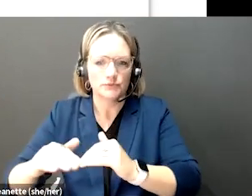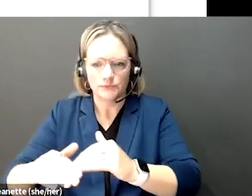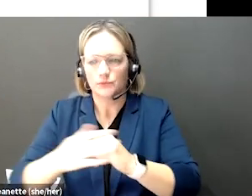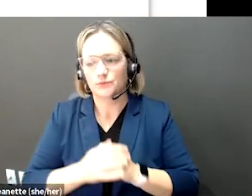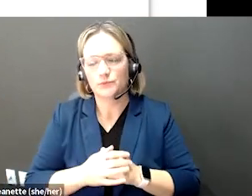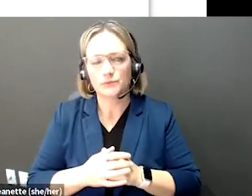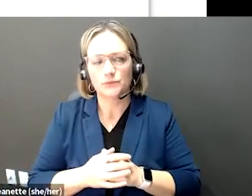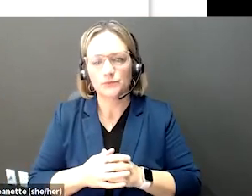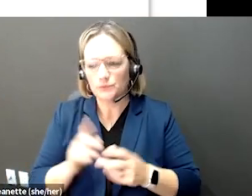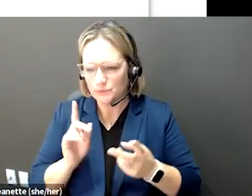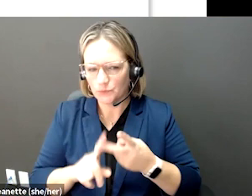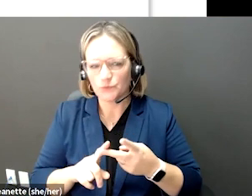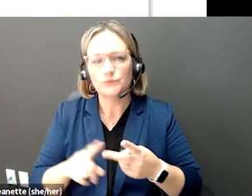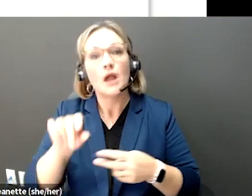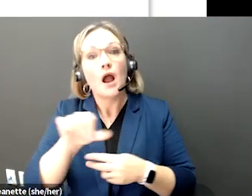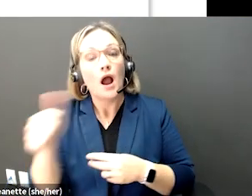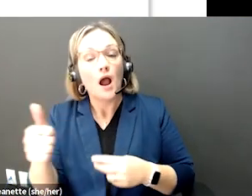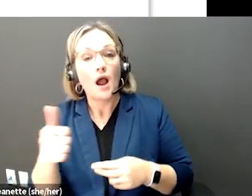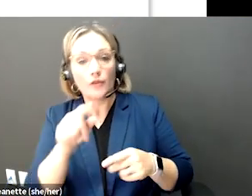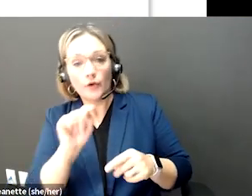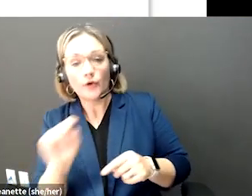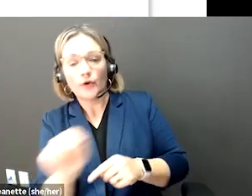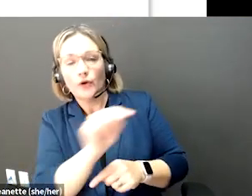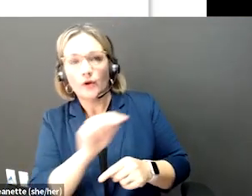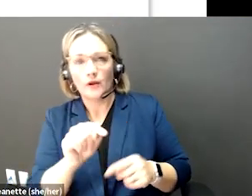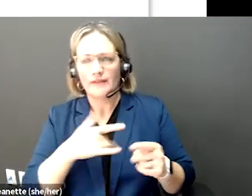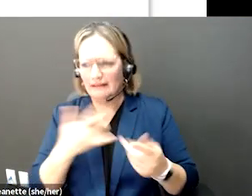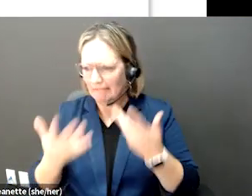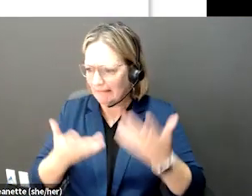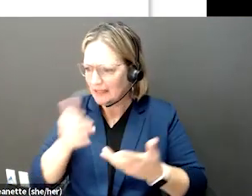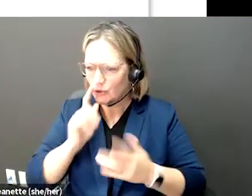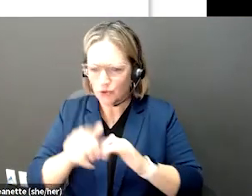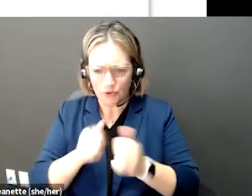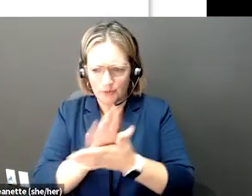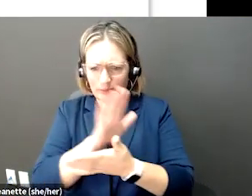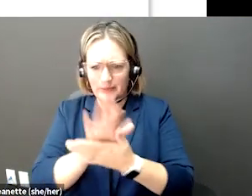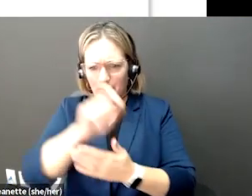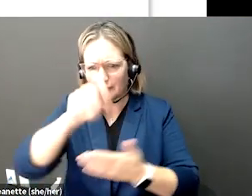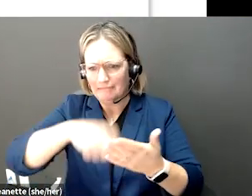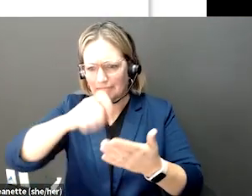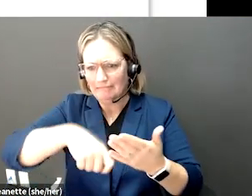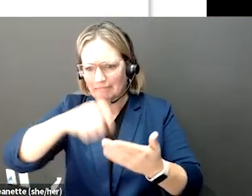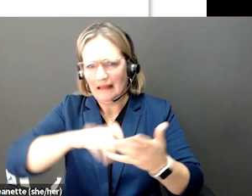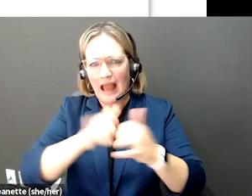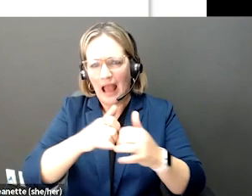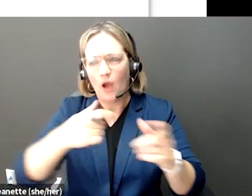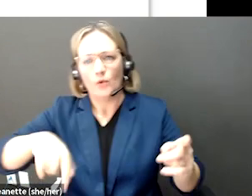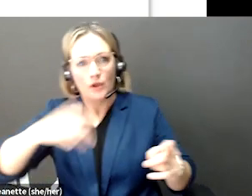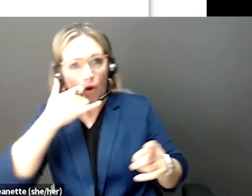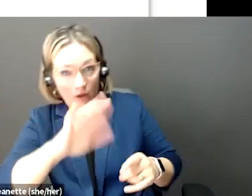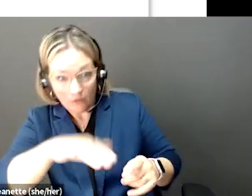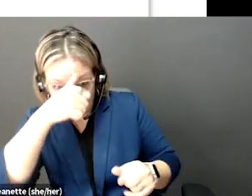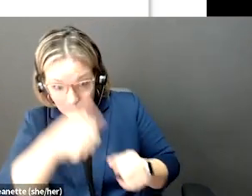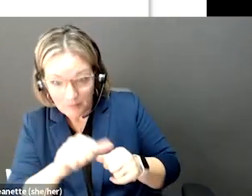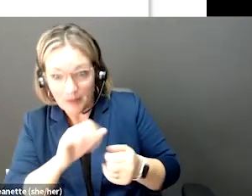necessary. We've completed forms for members to show them how to do it, and we call people to remind them that the deadline is looming. Generally, we know